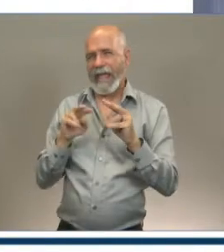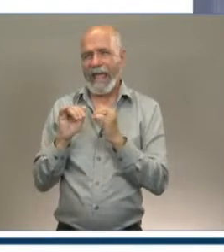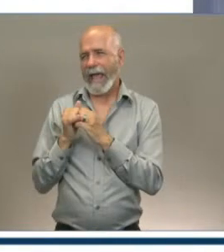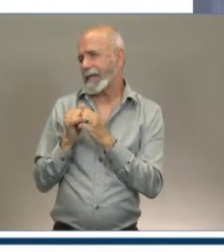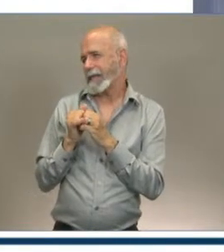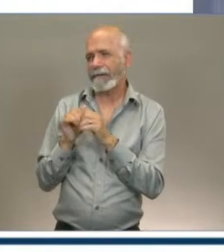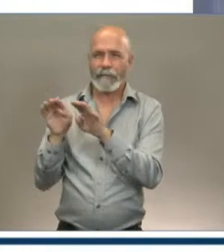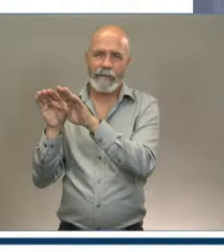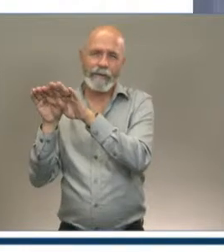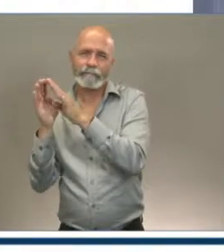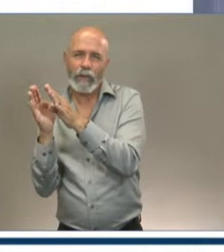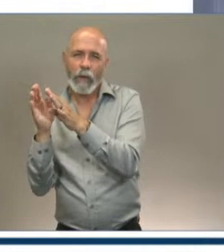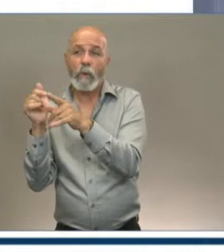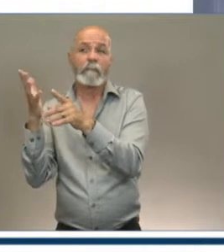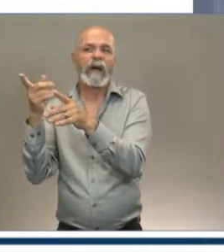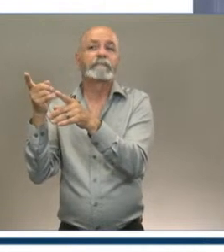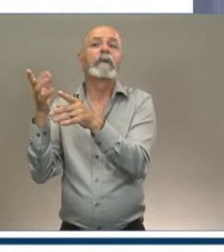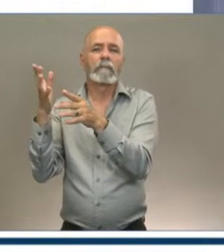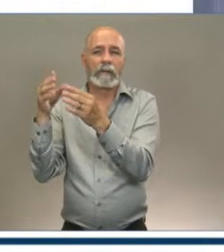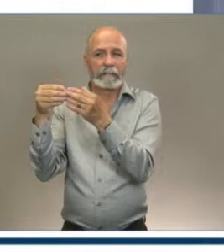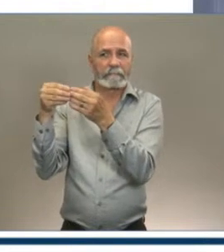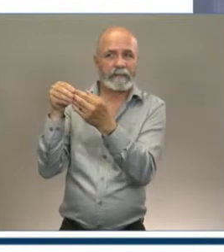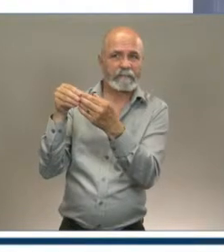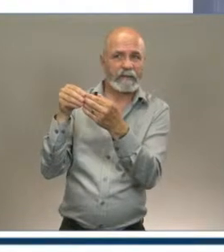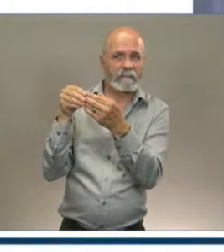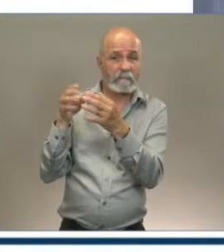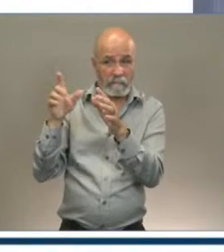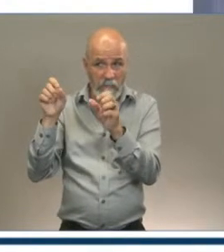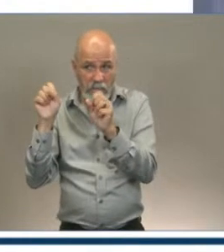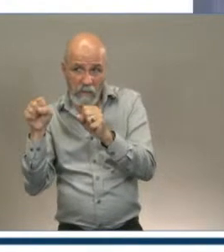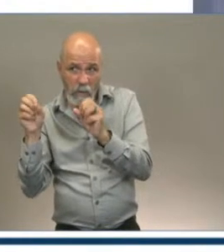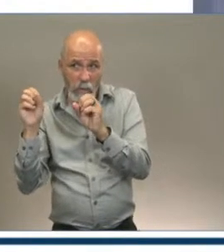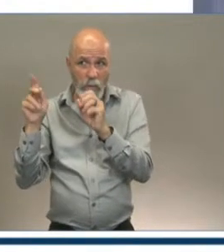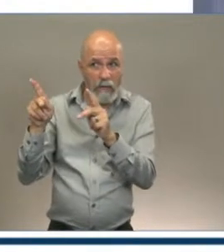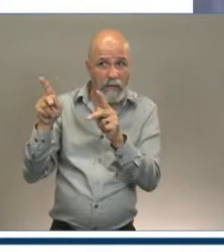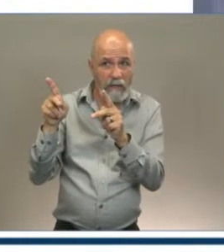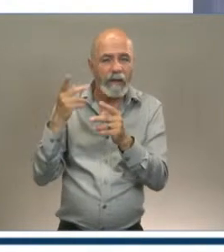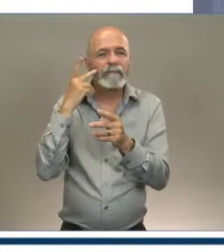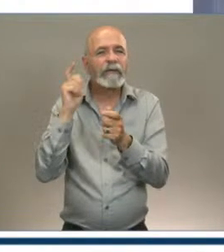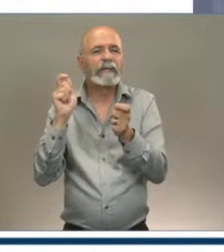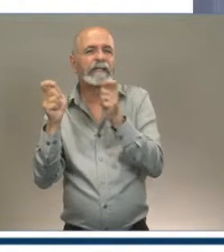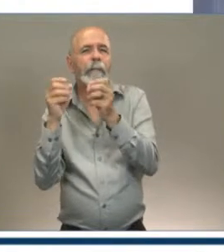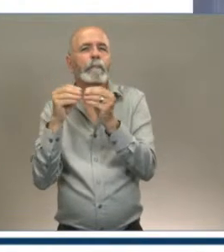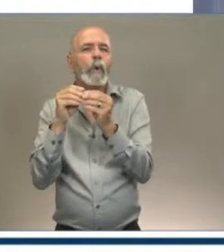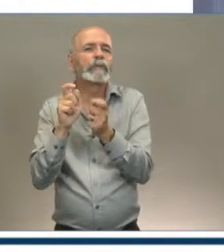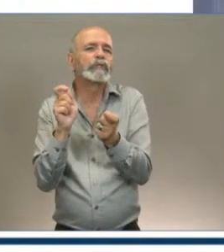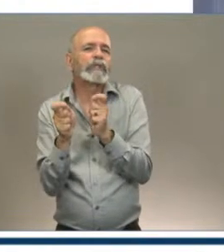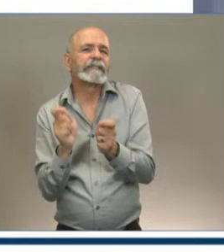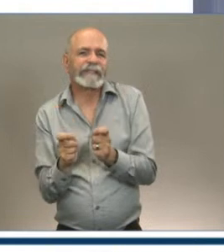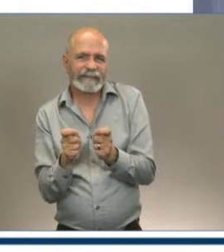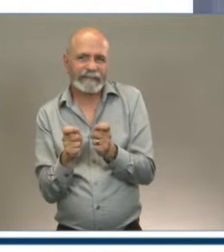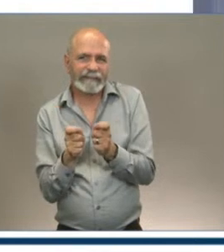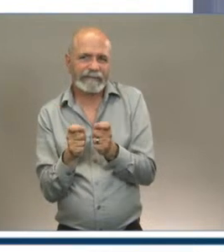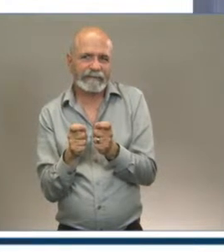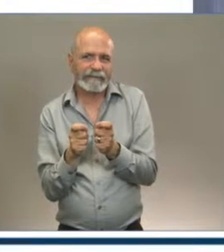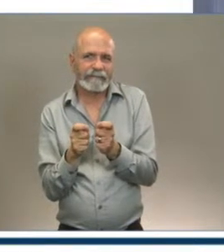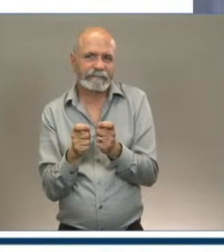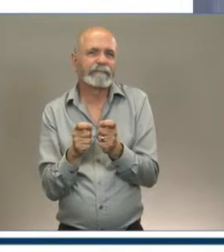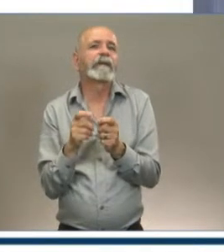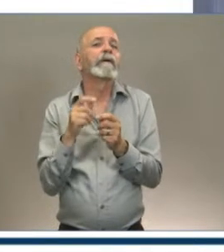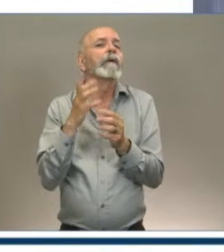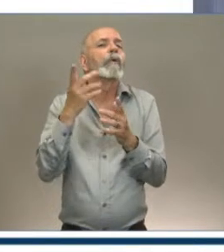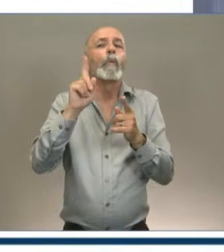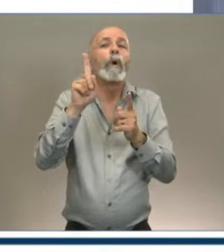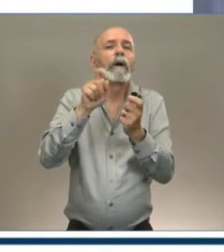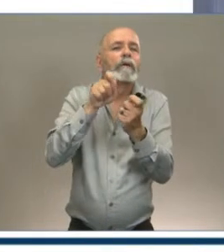recognizing that we'll need some flexibility in that, and at a local level we can have changes in our own epidemiology. But we understand people want to